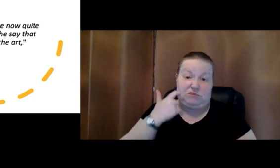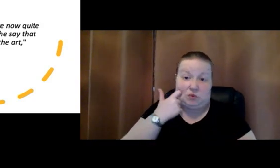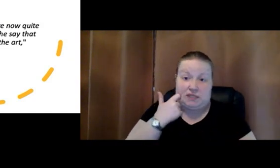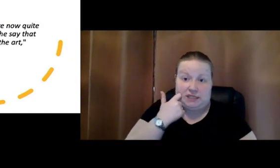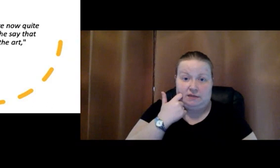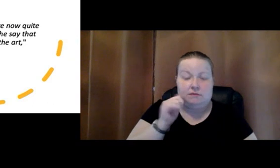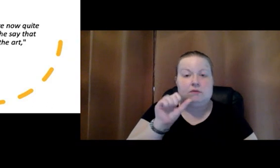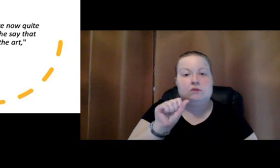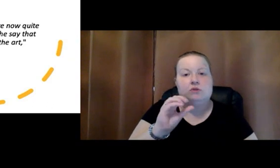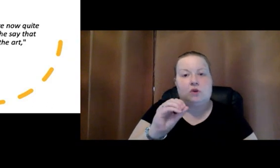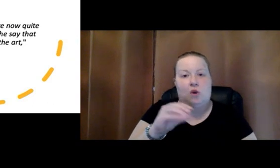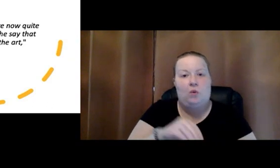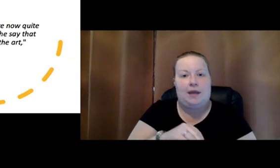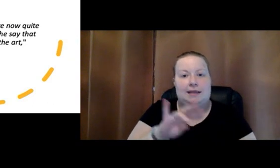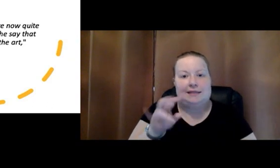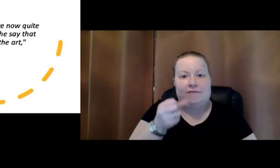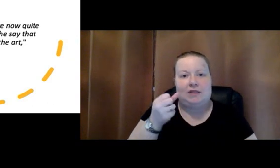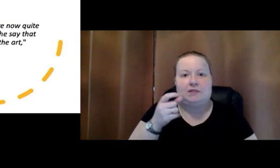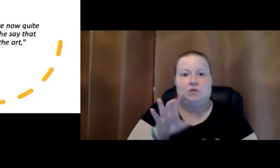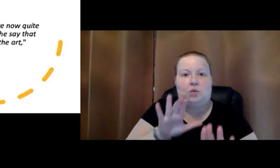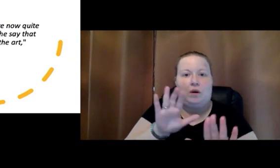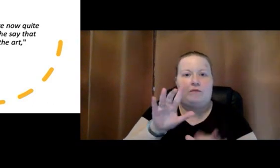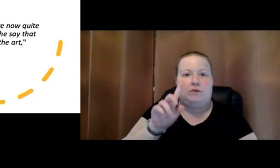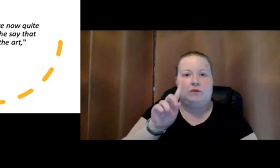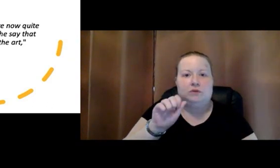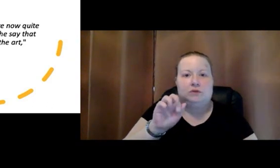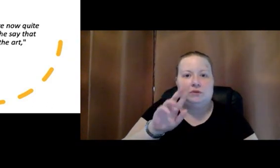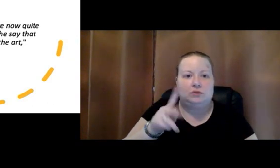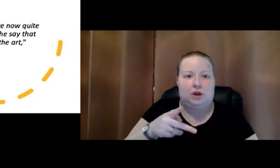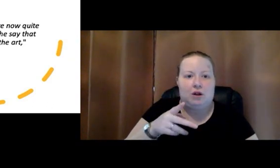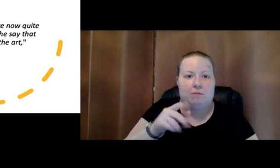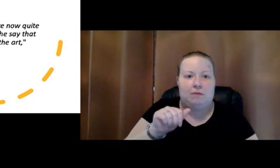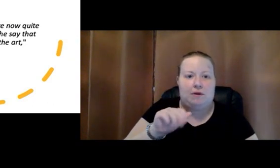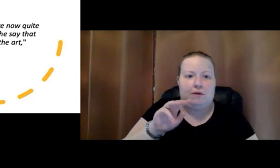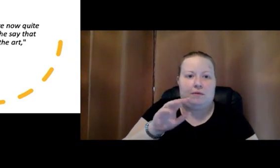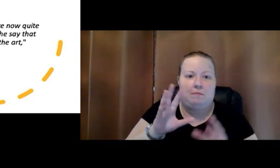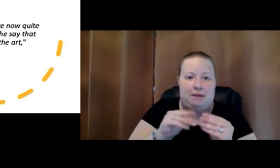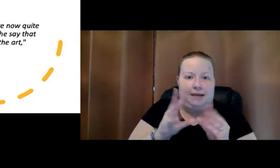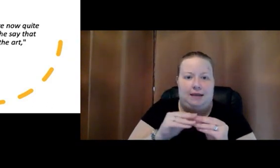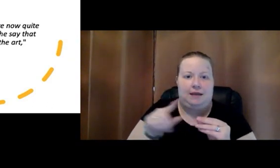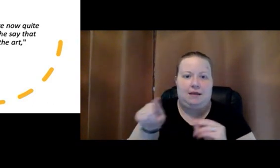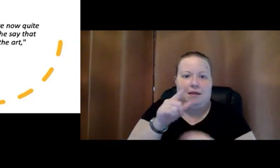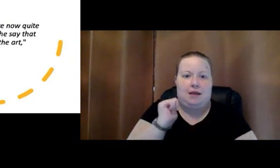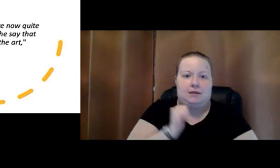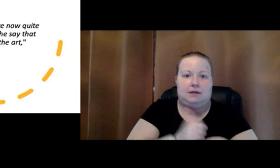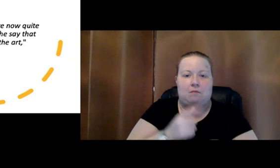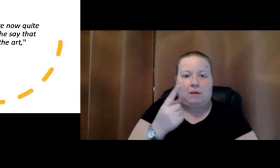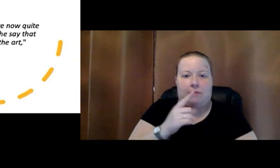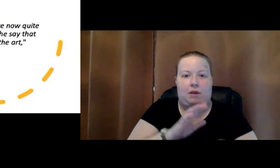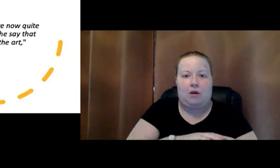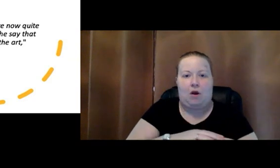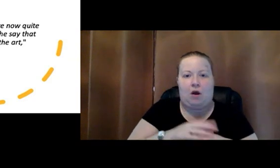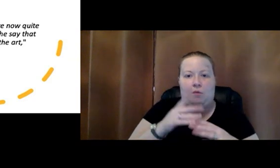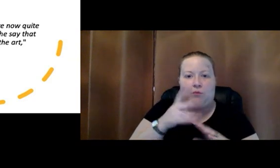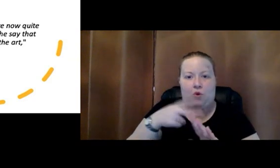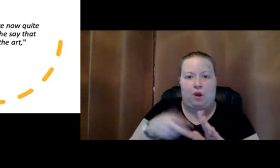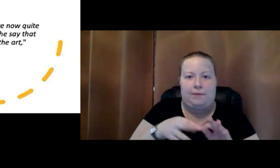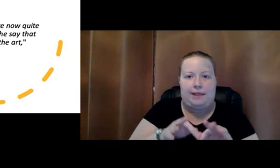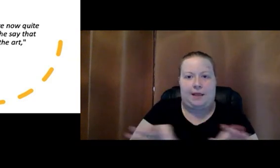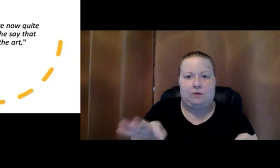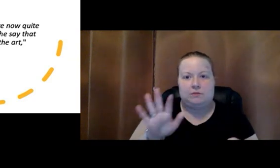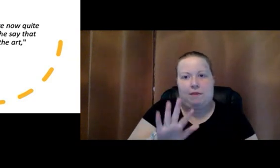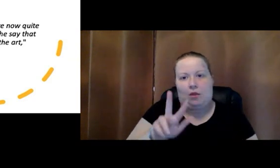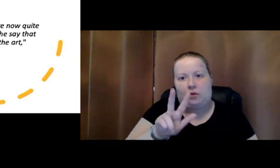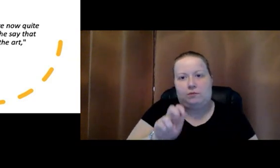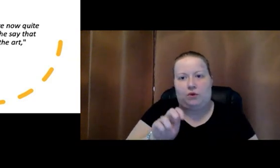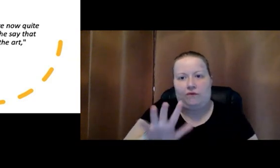70s, there was this wonderful DARPA meeting, and DARPA had set up something on programming languages and estimated about $3.5 billion a year was going